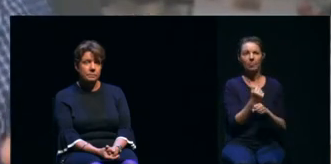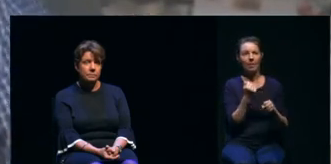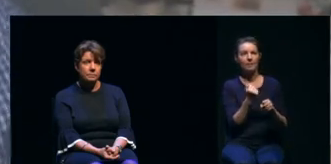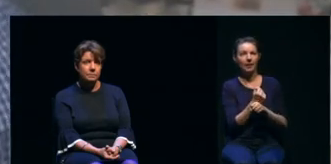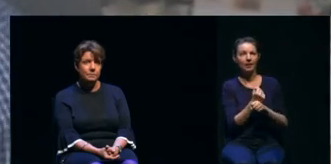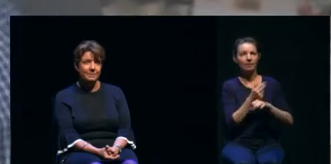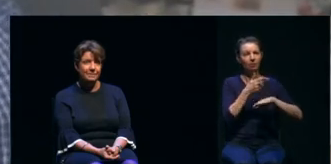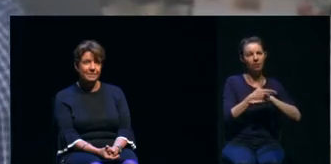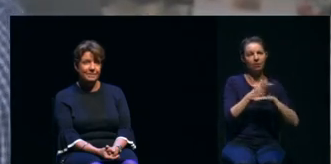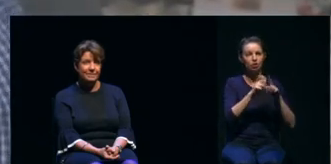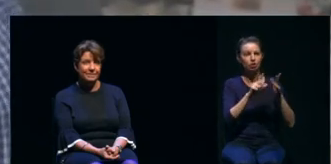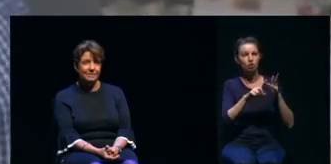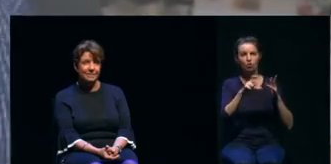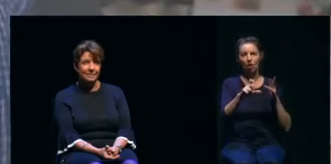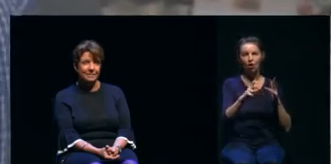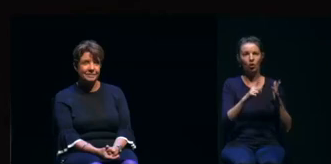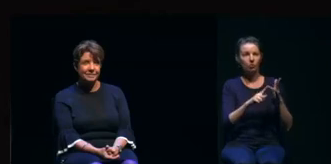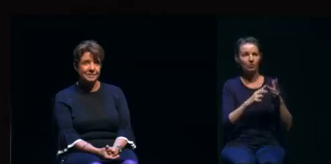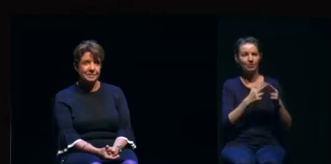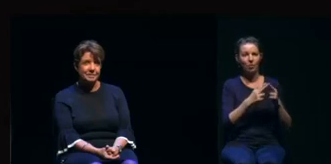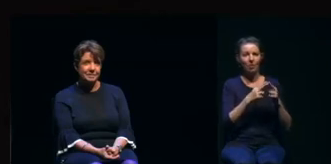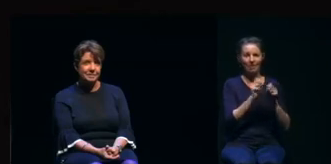for Netflix. I mean,